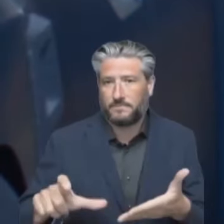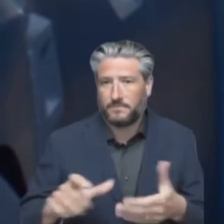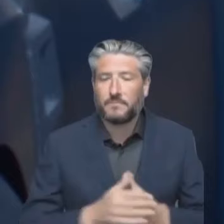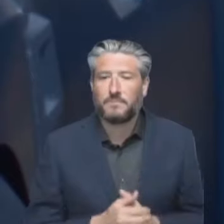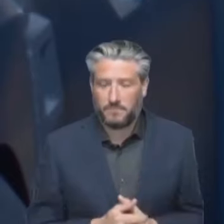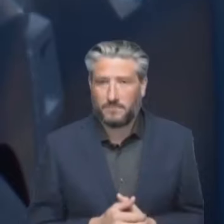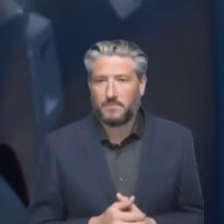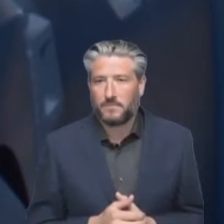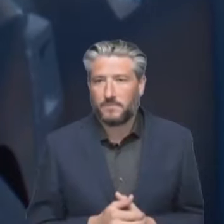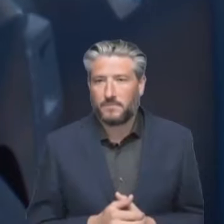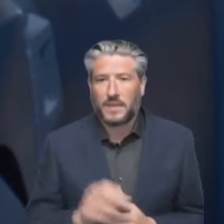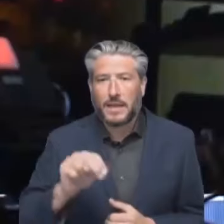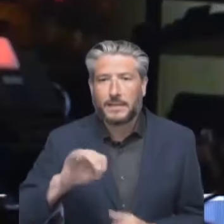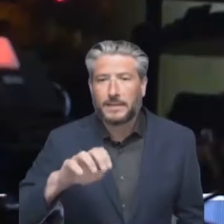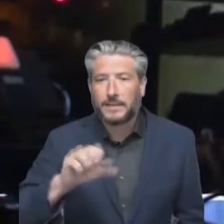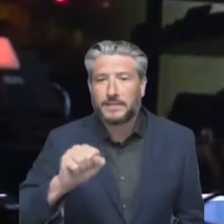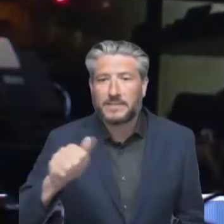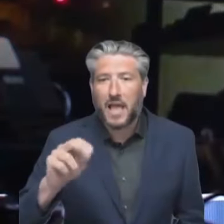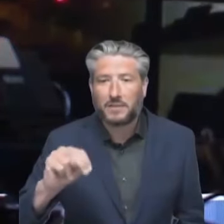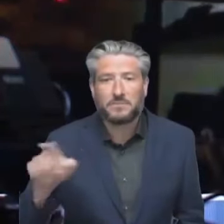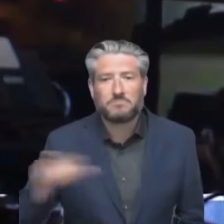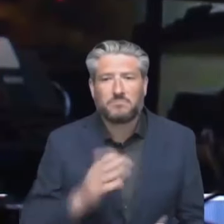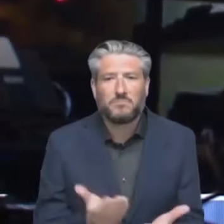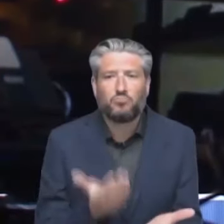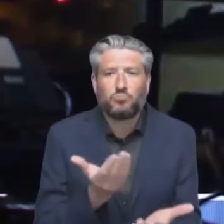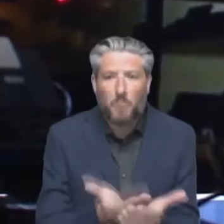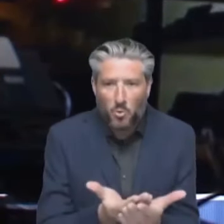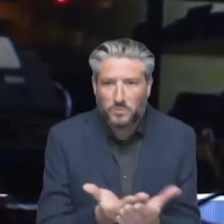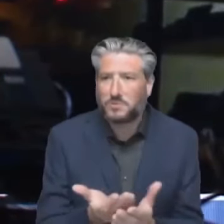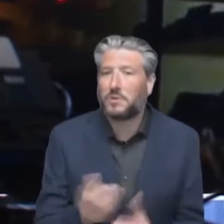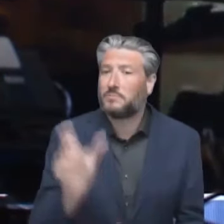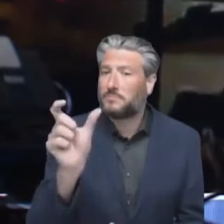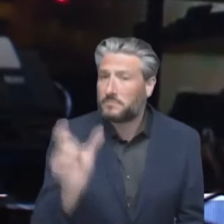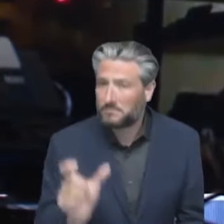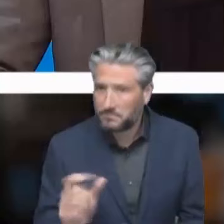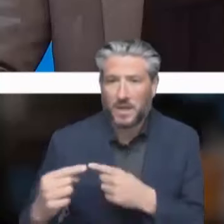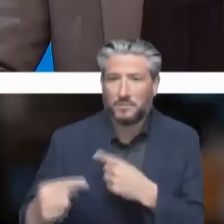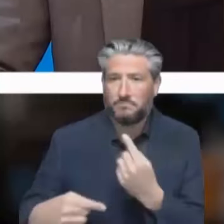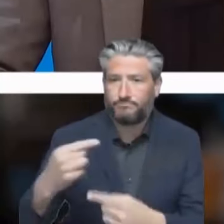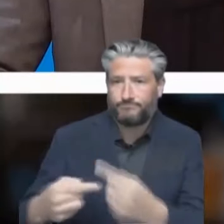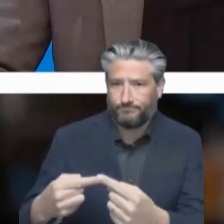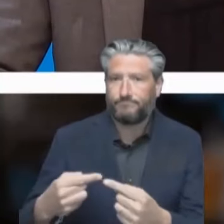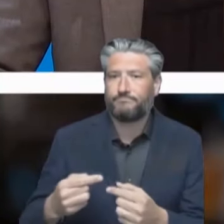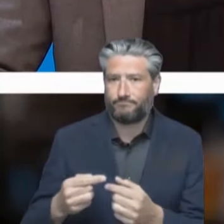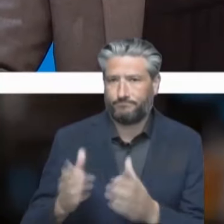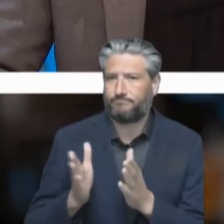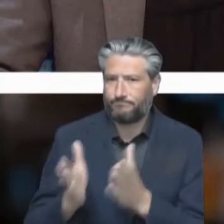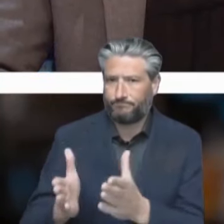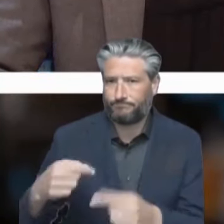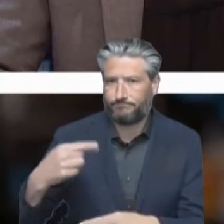Nissan of the term of office of Mrs. Yu Serzara for a period of 4 years. The resolution received